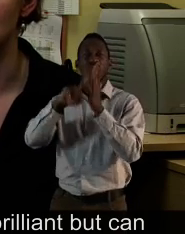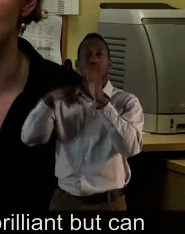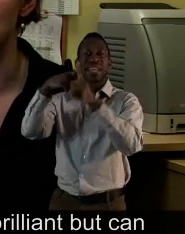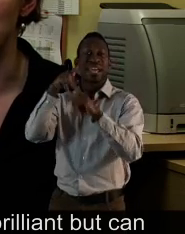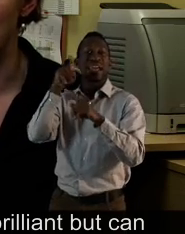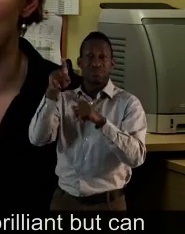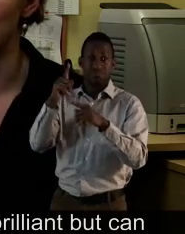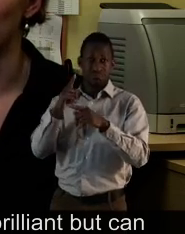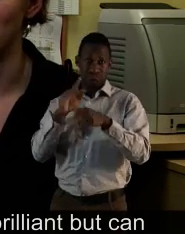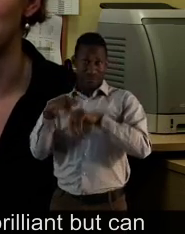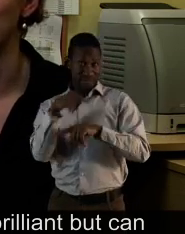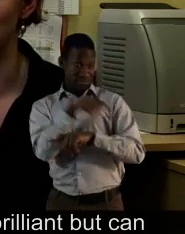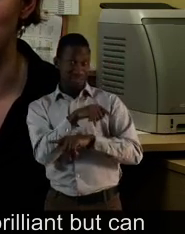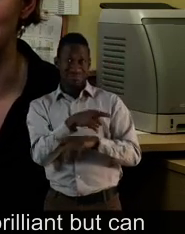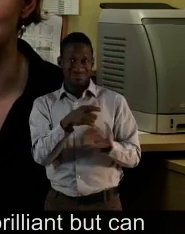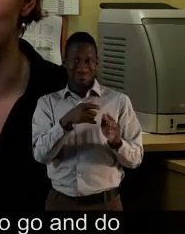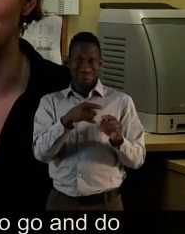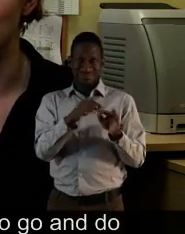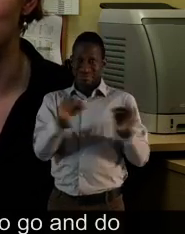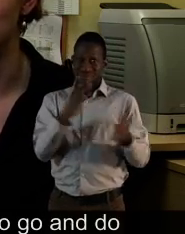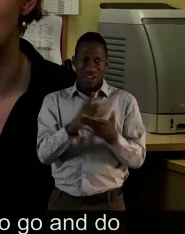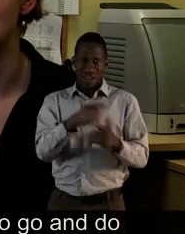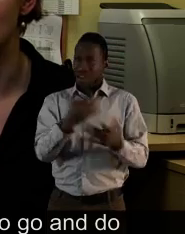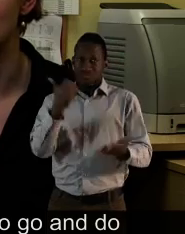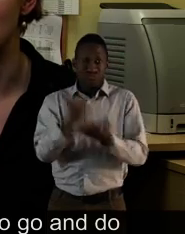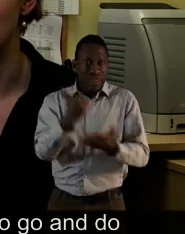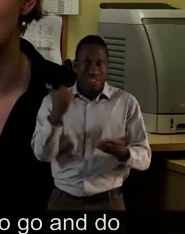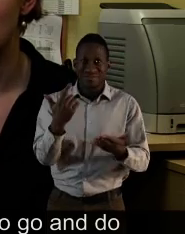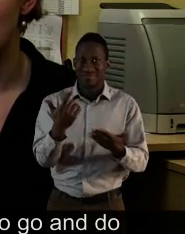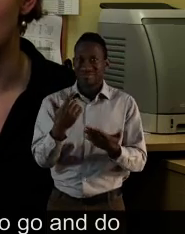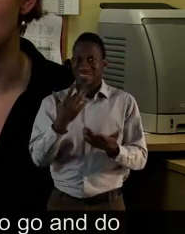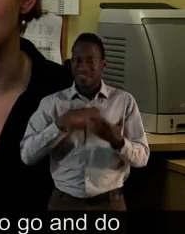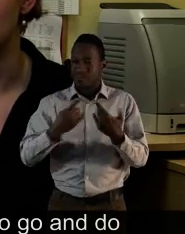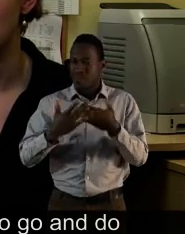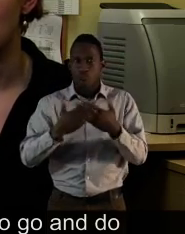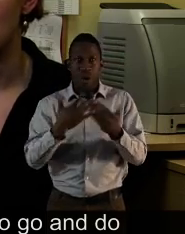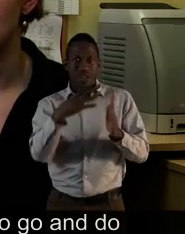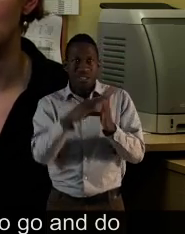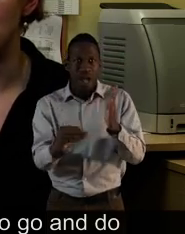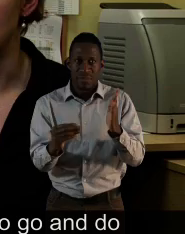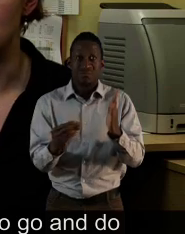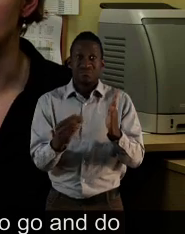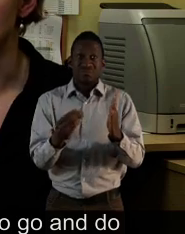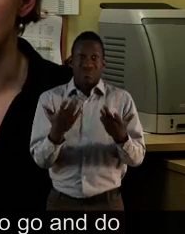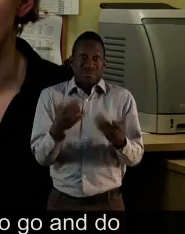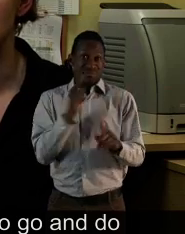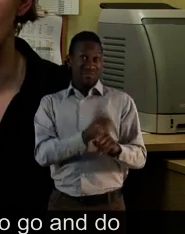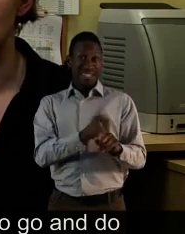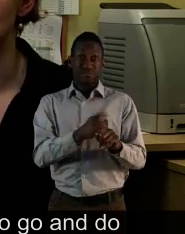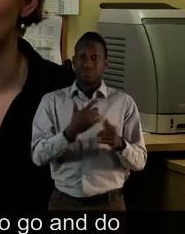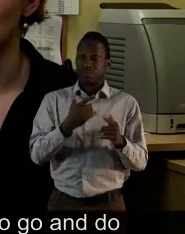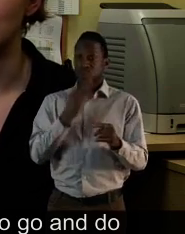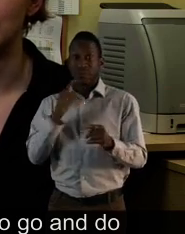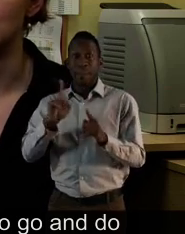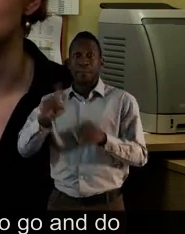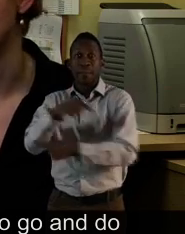was absolutely brilliant, but can we have more examples, please, so that you could then use it for people to go and do their own